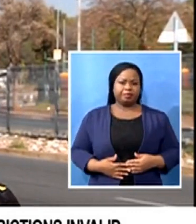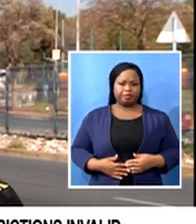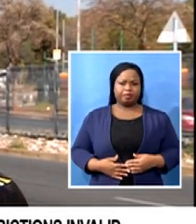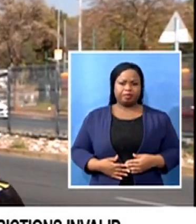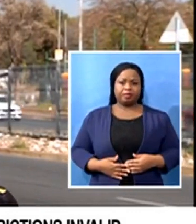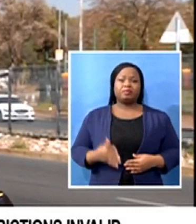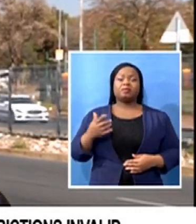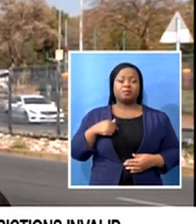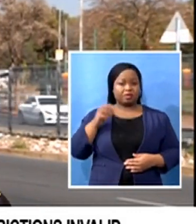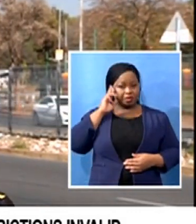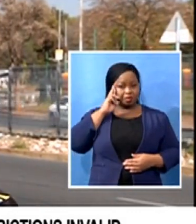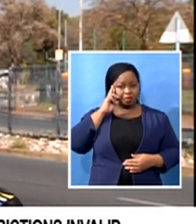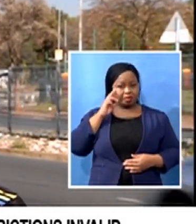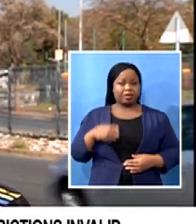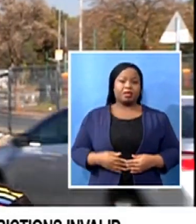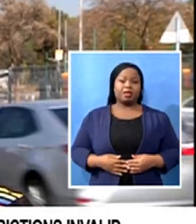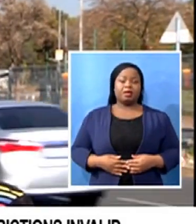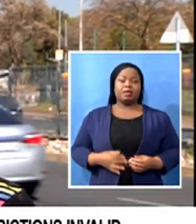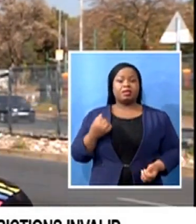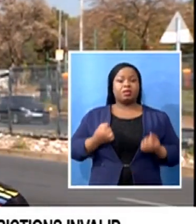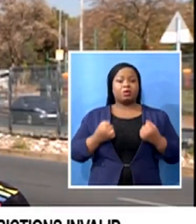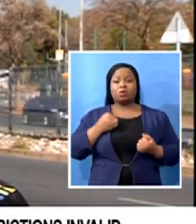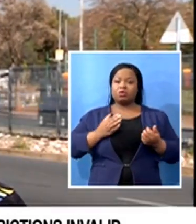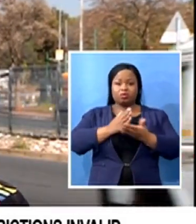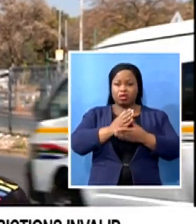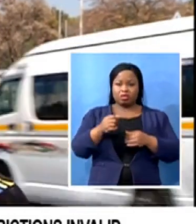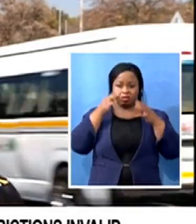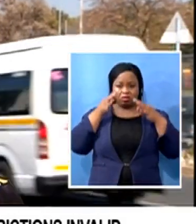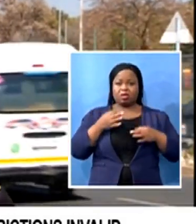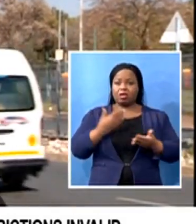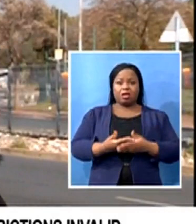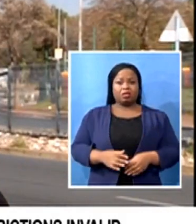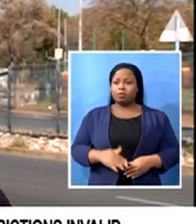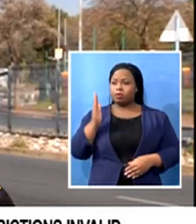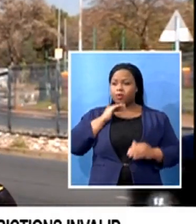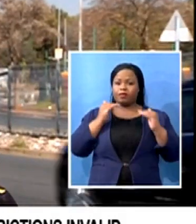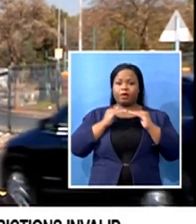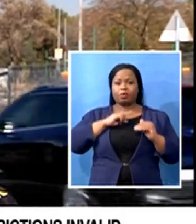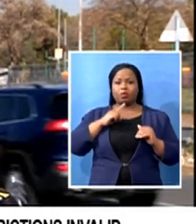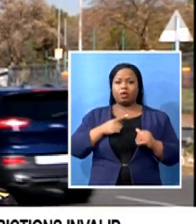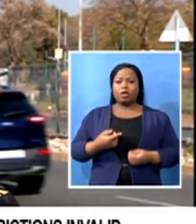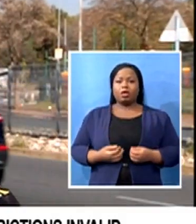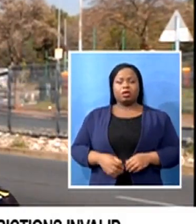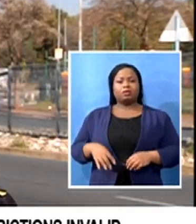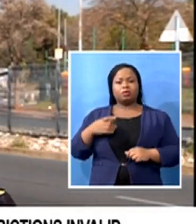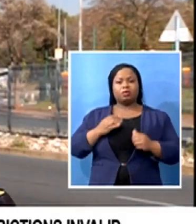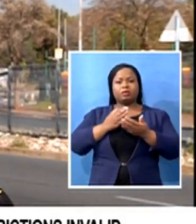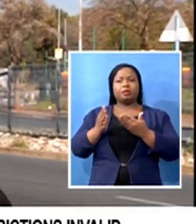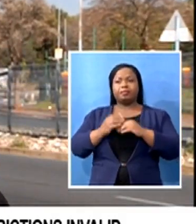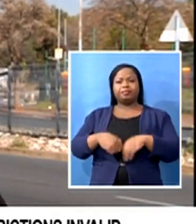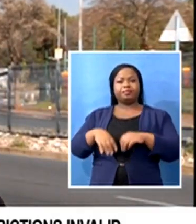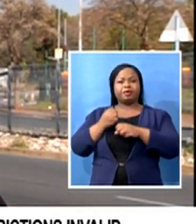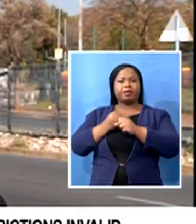courts are right to make their decisions. It's not fair that churches that don't make money for government should open up and restaurants that generate money remain